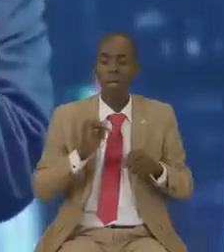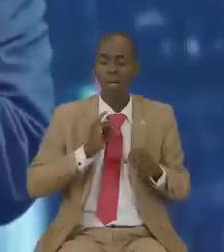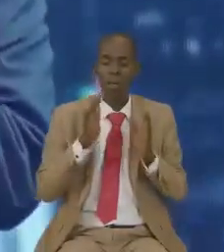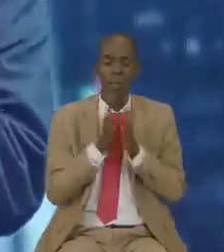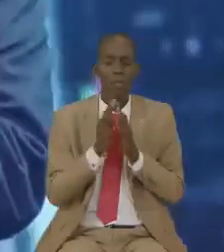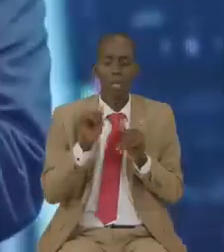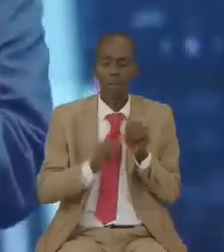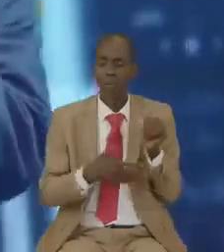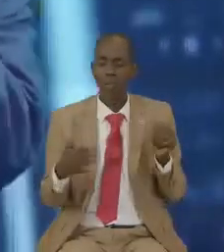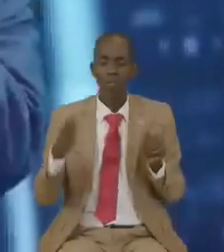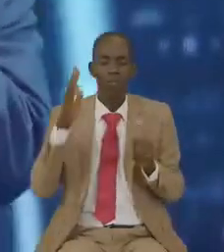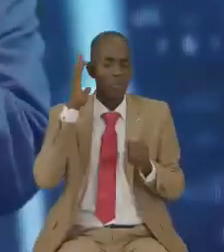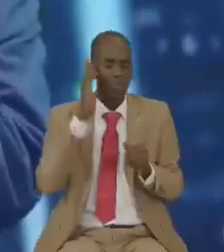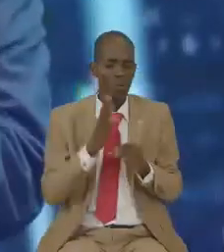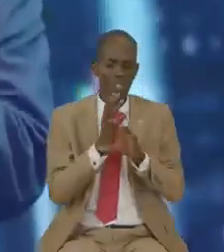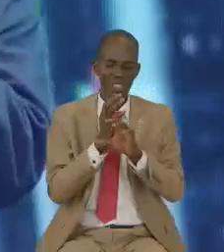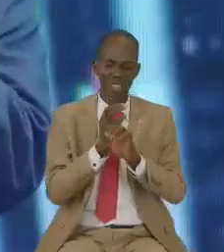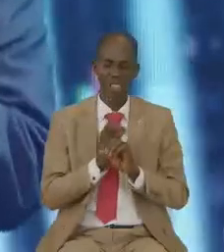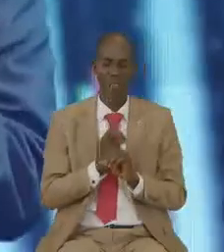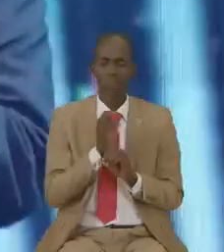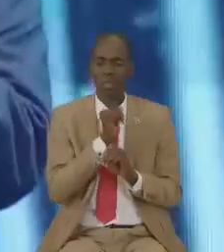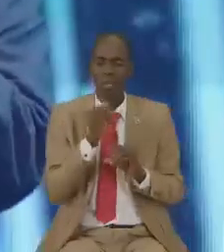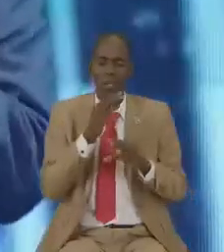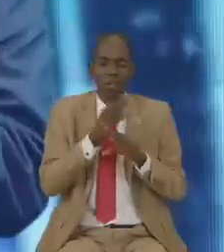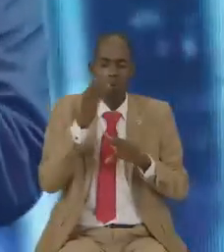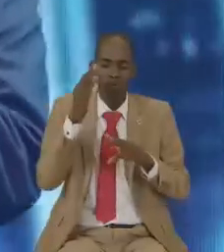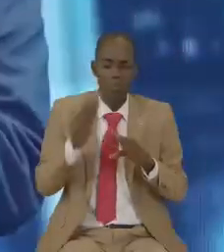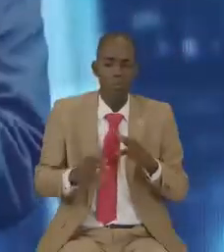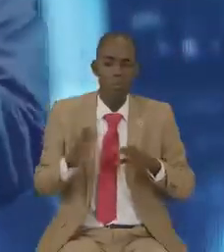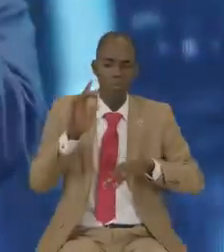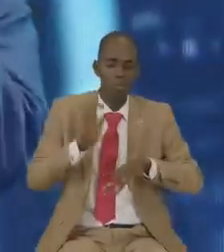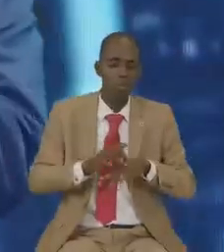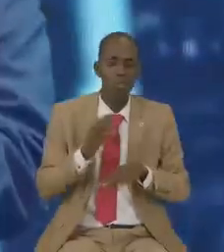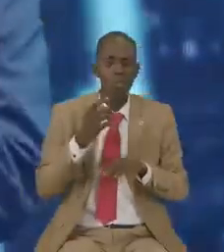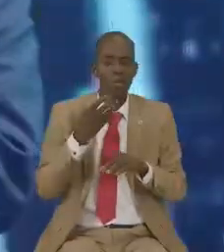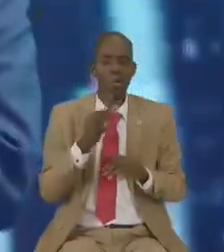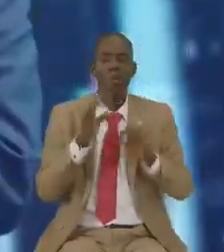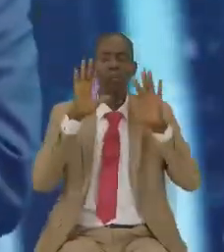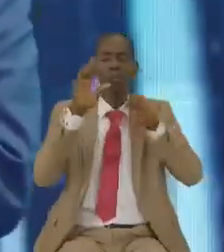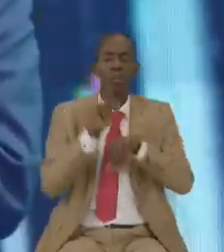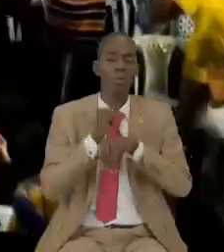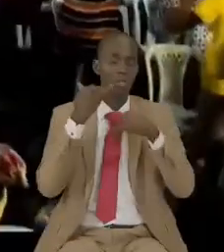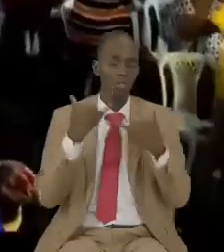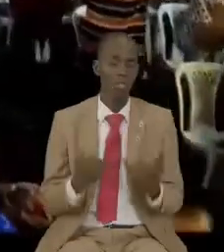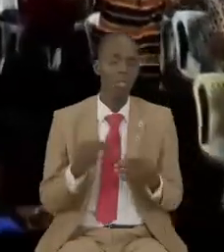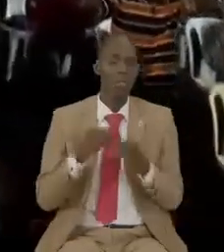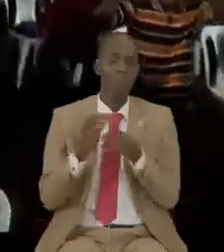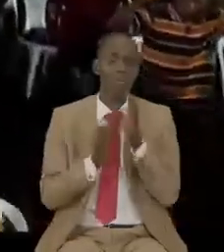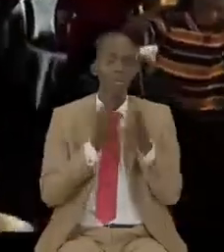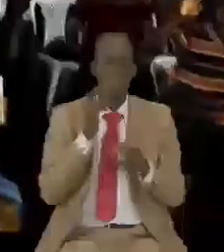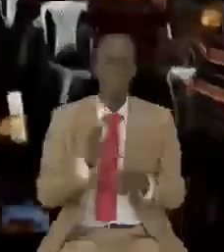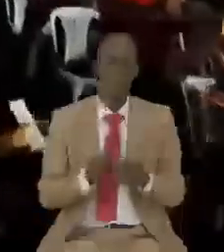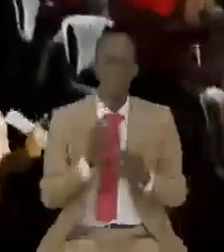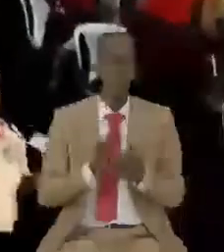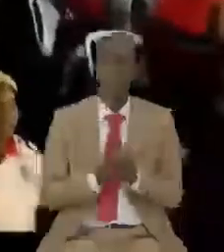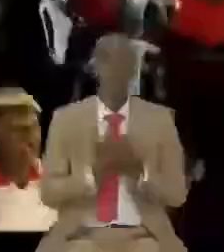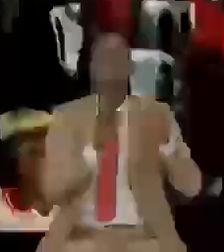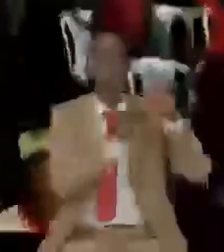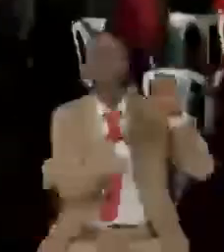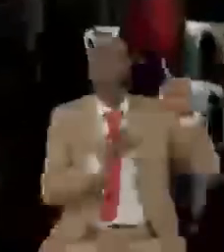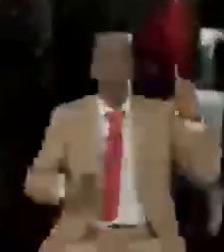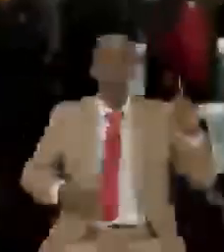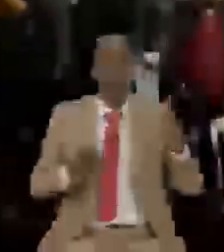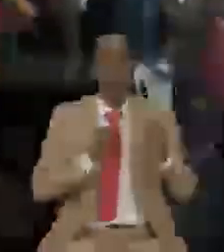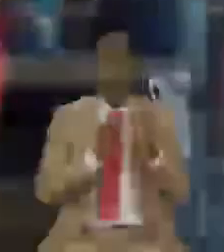will receive a definite touch of miracle now in Jesus' name. Yeah. Lord, I pray